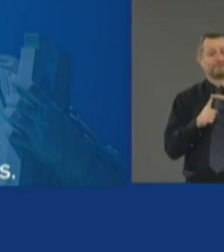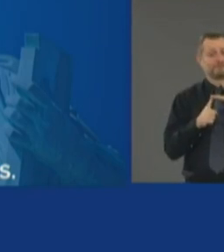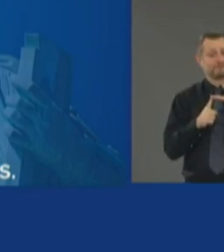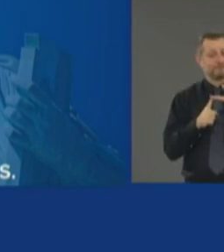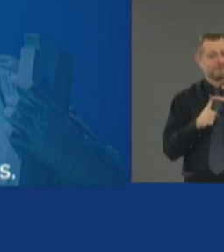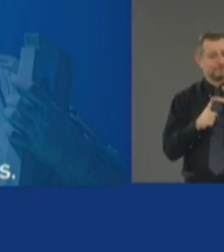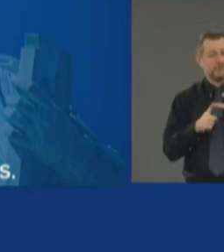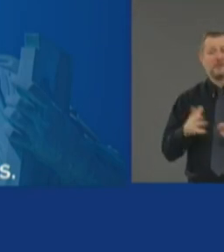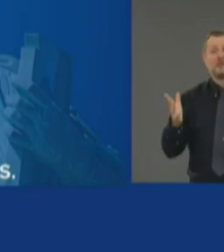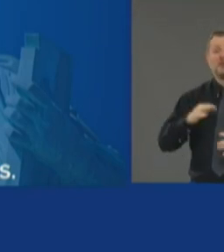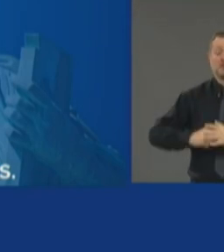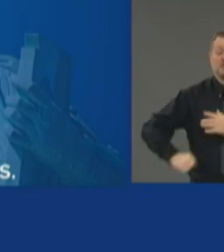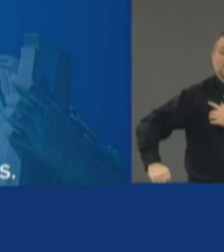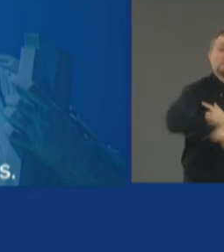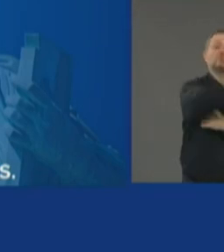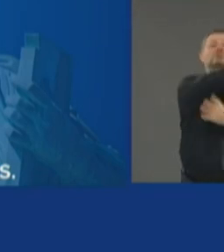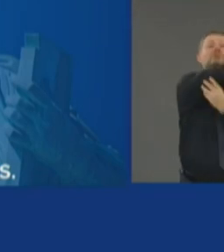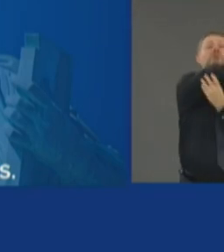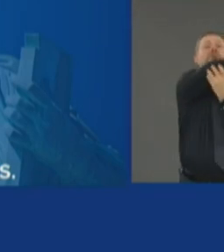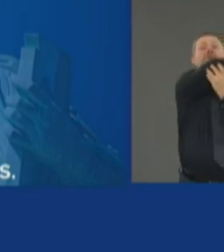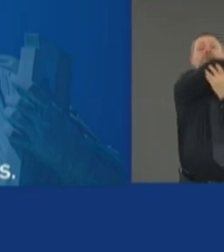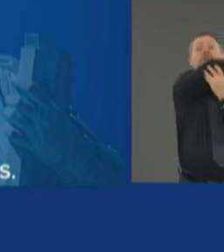Chokeholds. We went through this with Eric Garner.